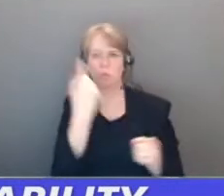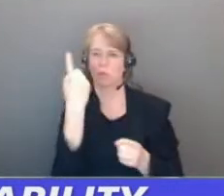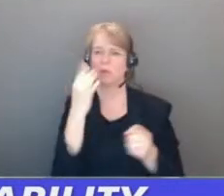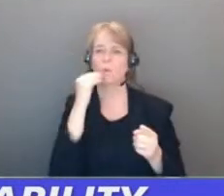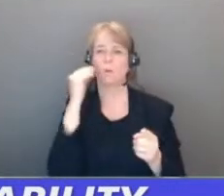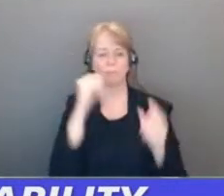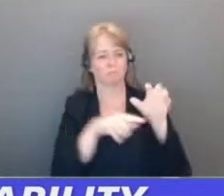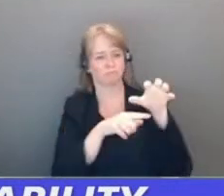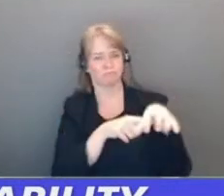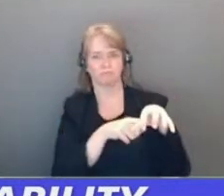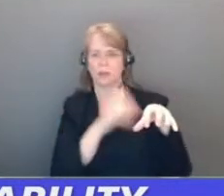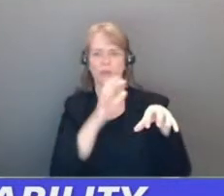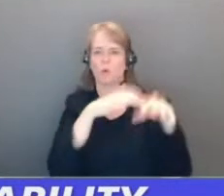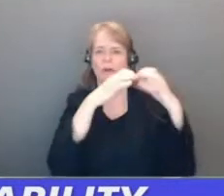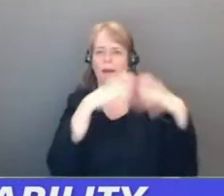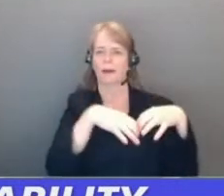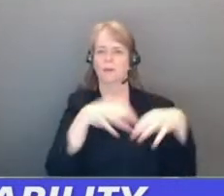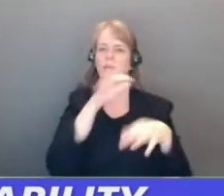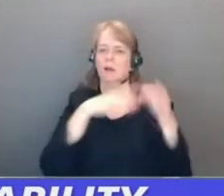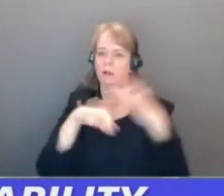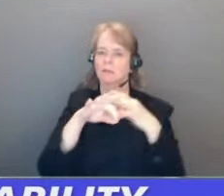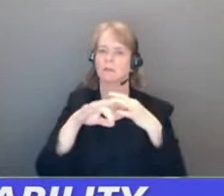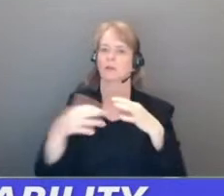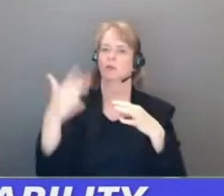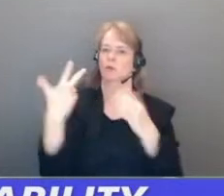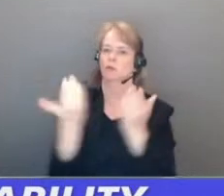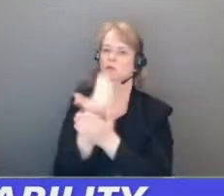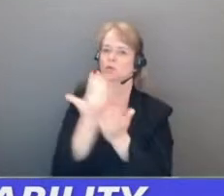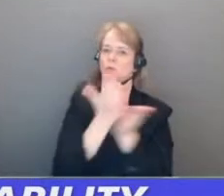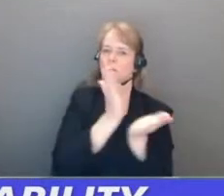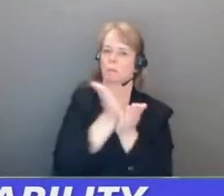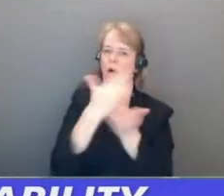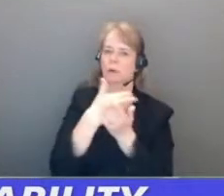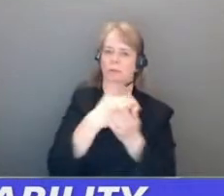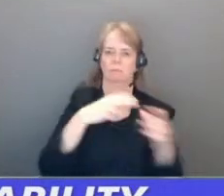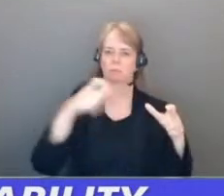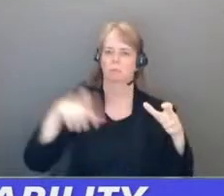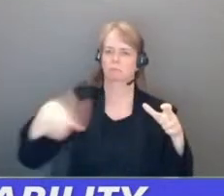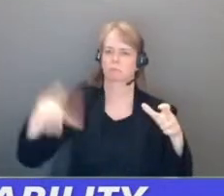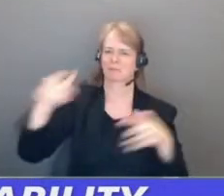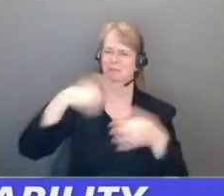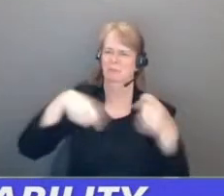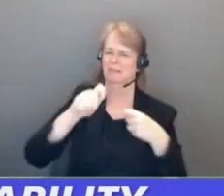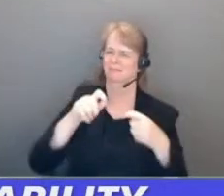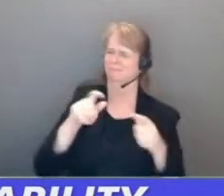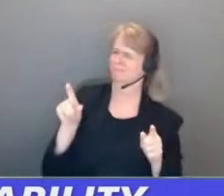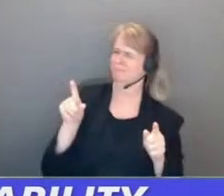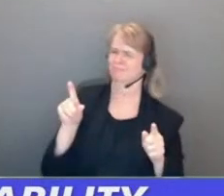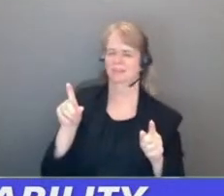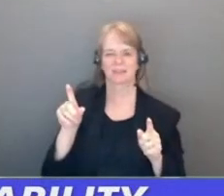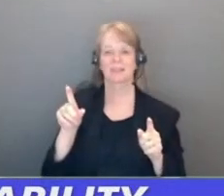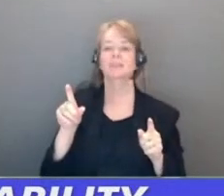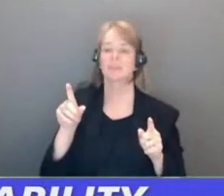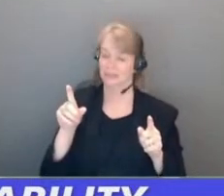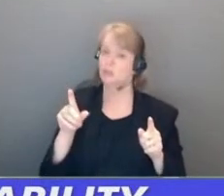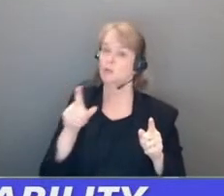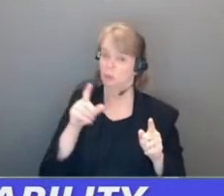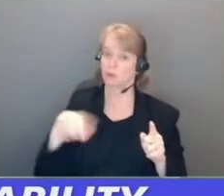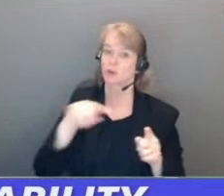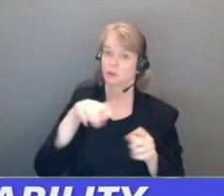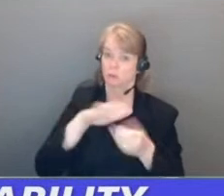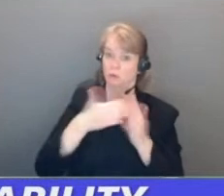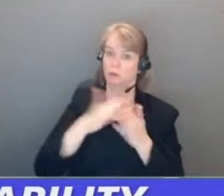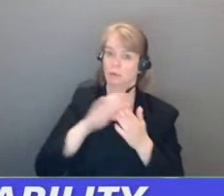be the new council and mayor should be directing those concerned neighbors to their local MPP and